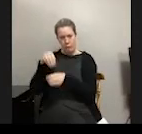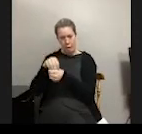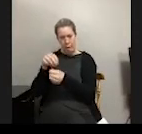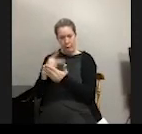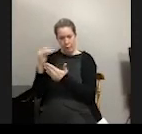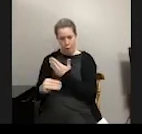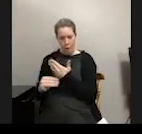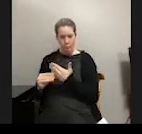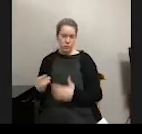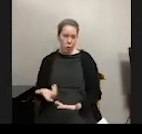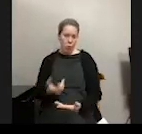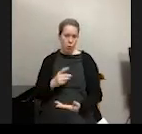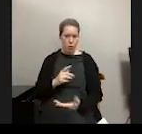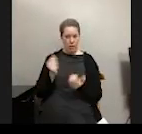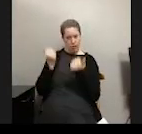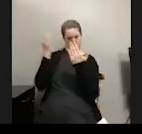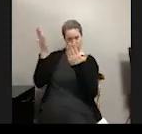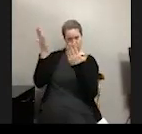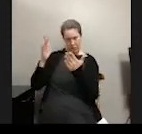Thank you, Lisa.